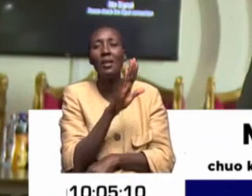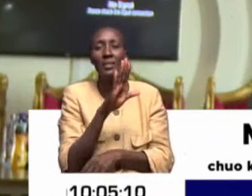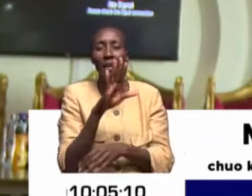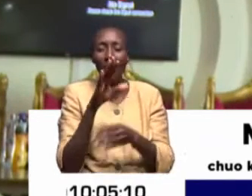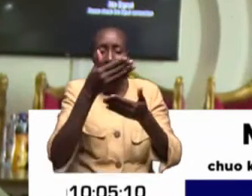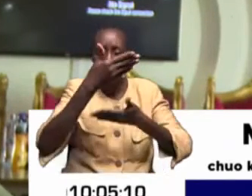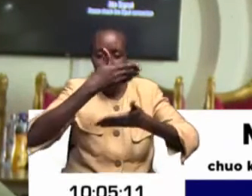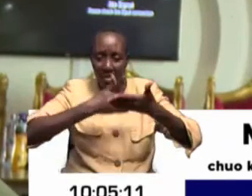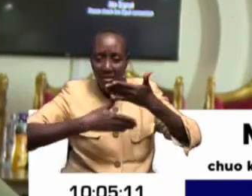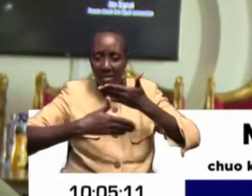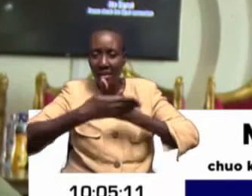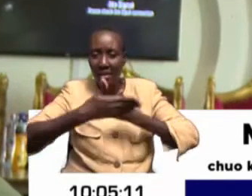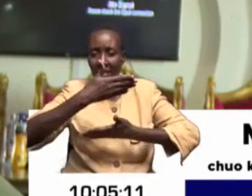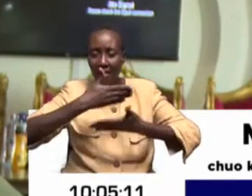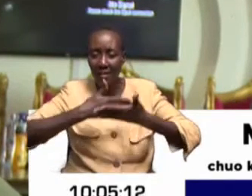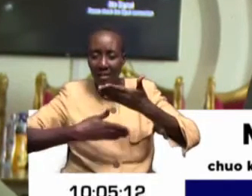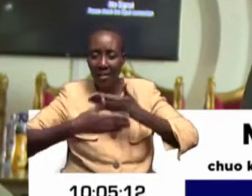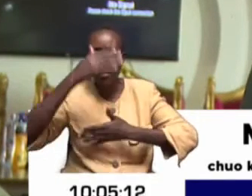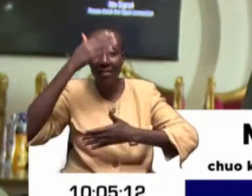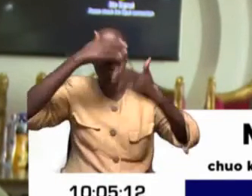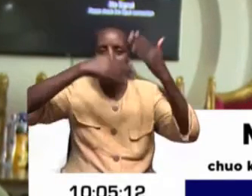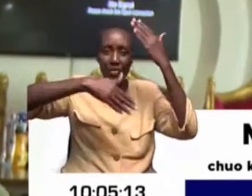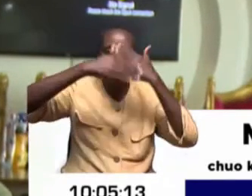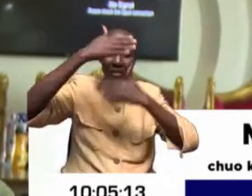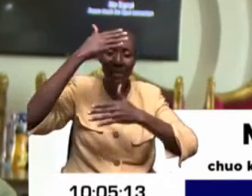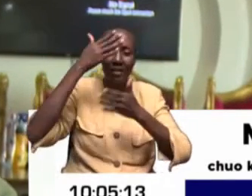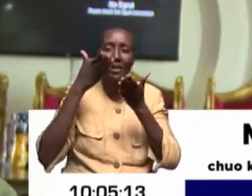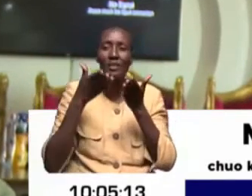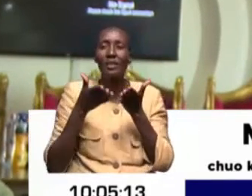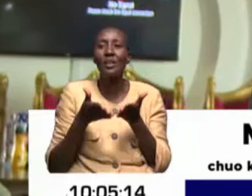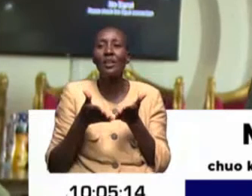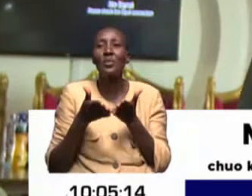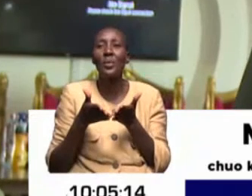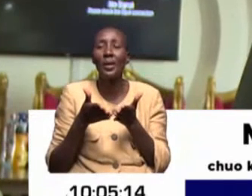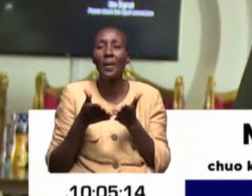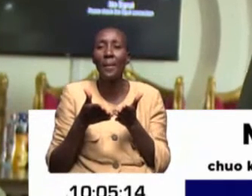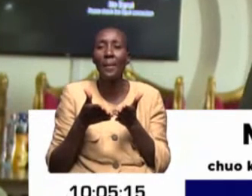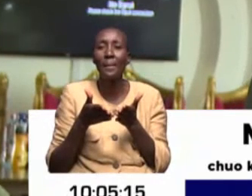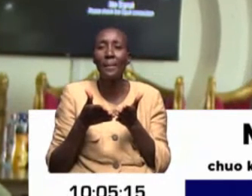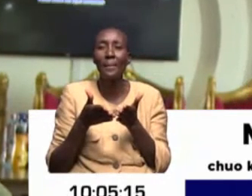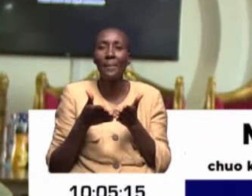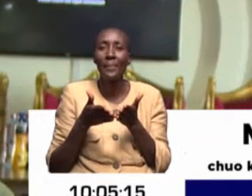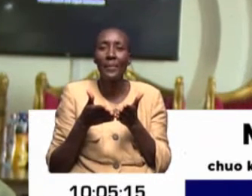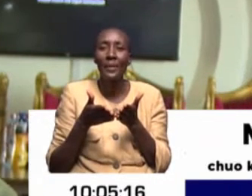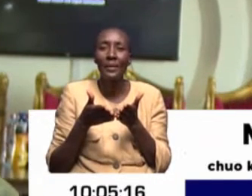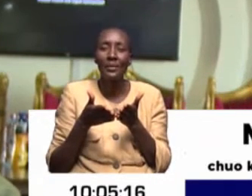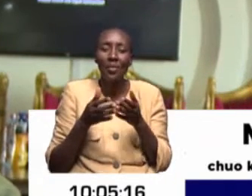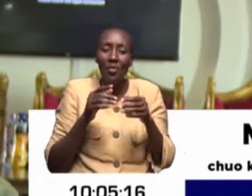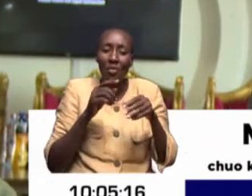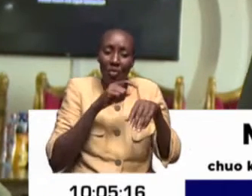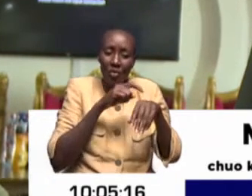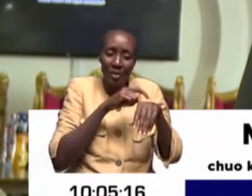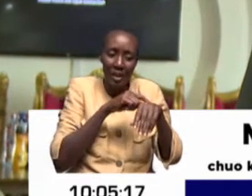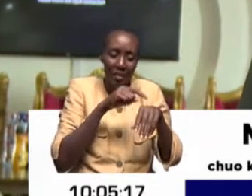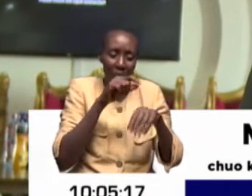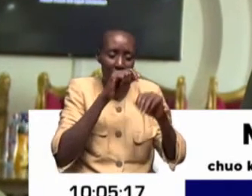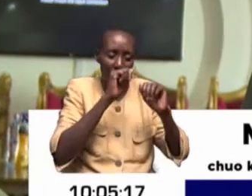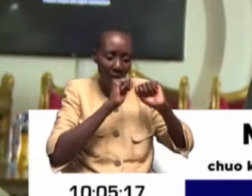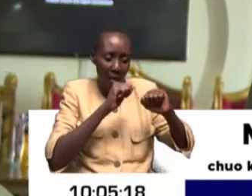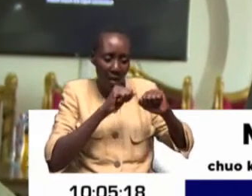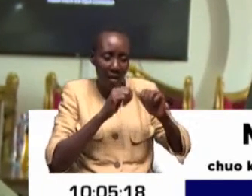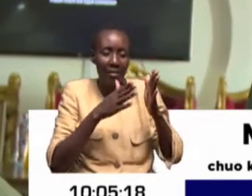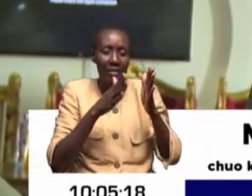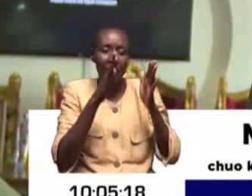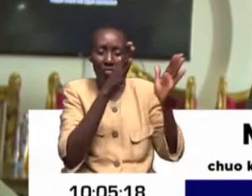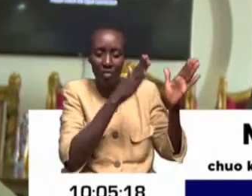the universities that were in attendance, so that as we were agreeing on modalities